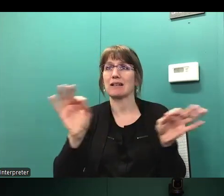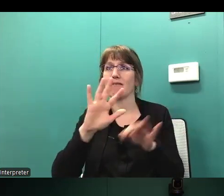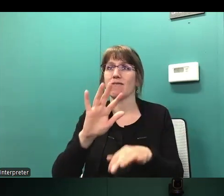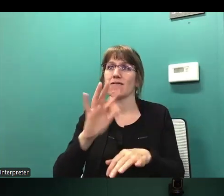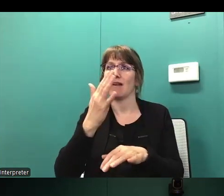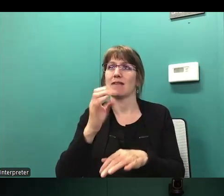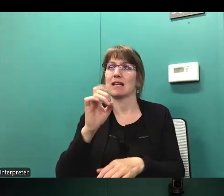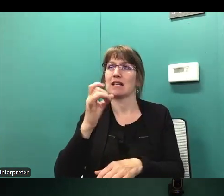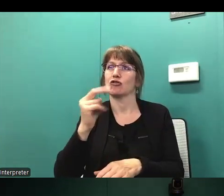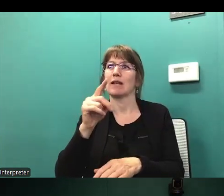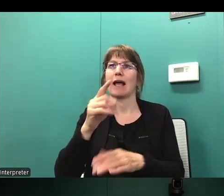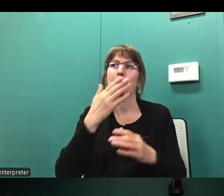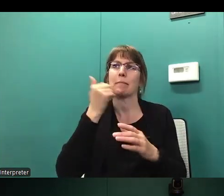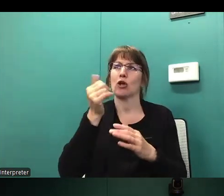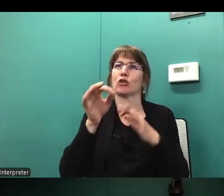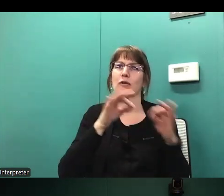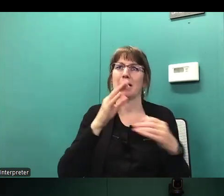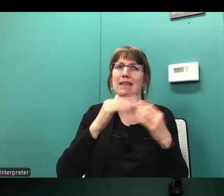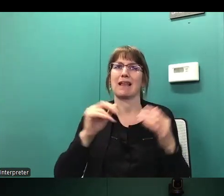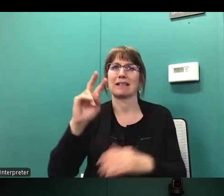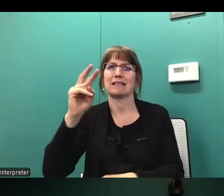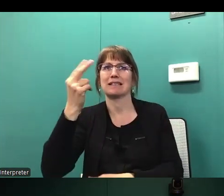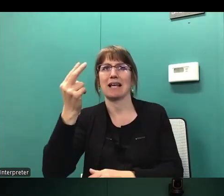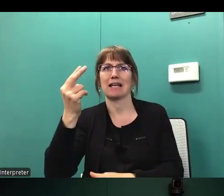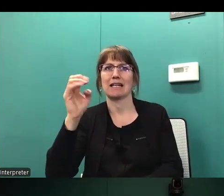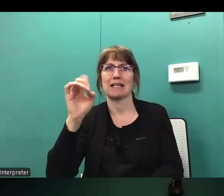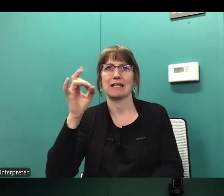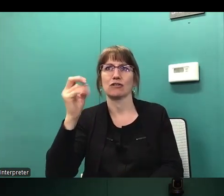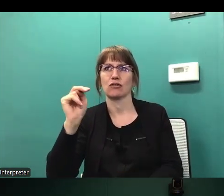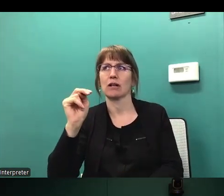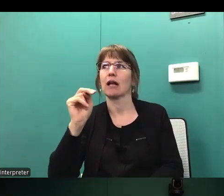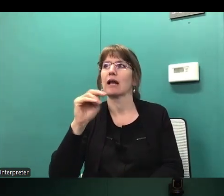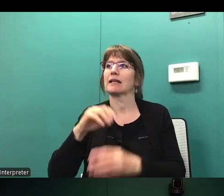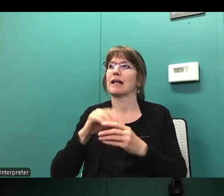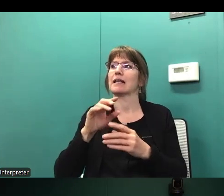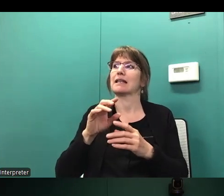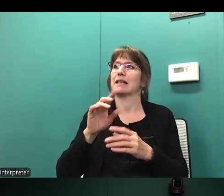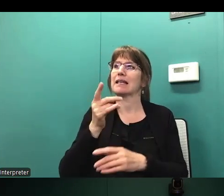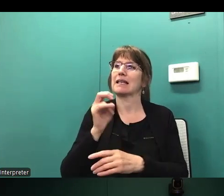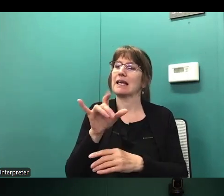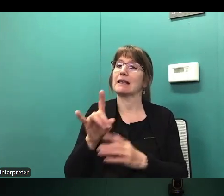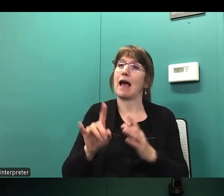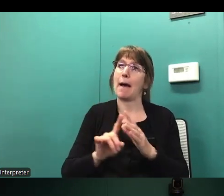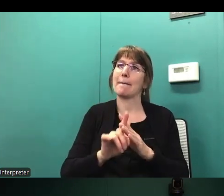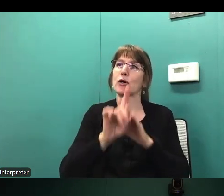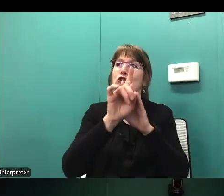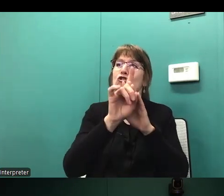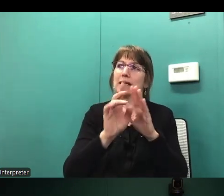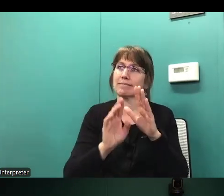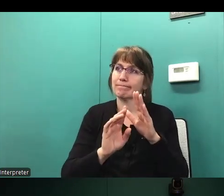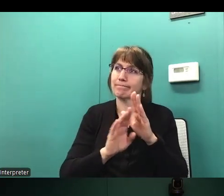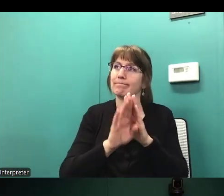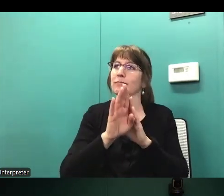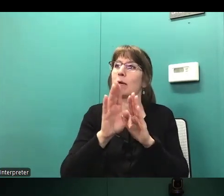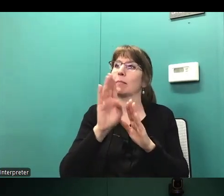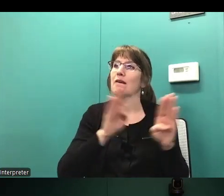better description than the like 2nd edition ones. On the inside, the key, the emerging, the behavior has been observed at